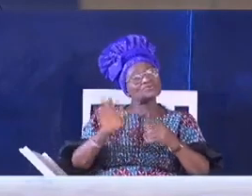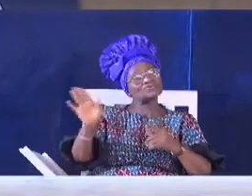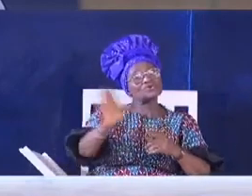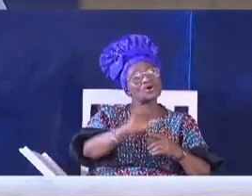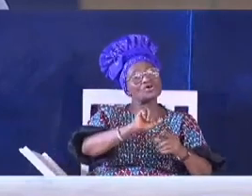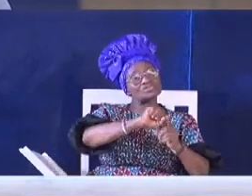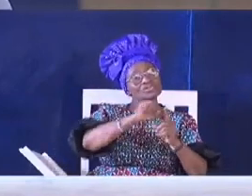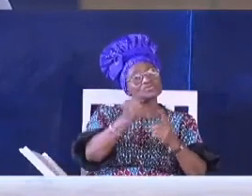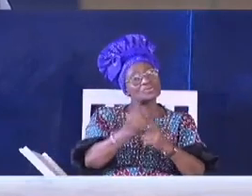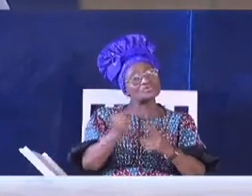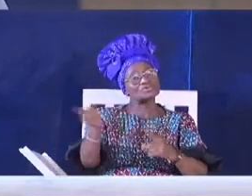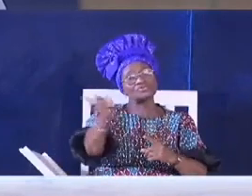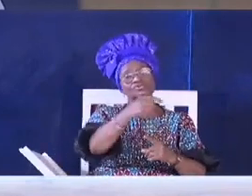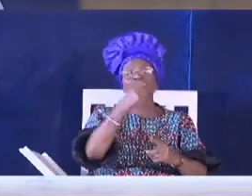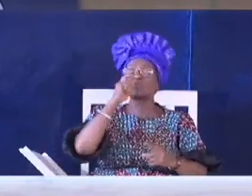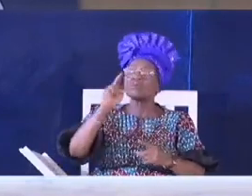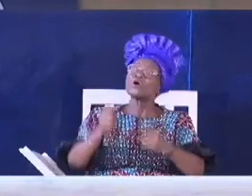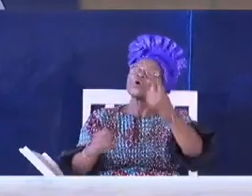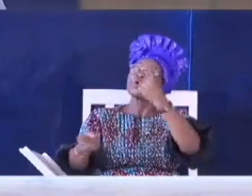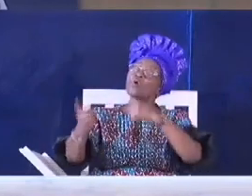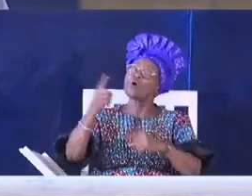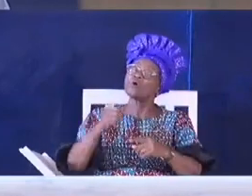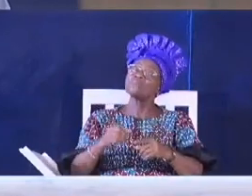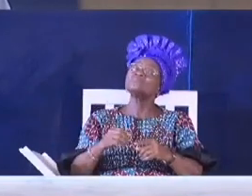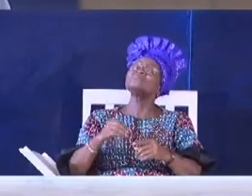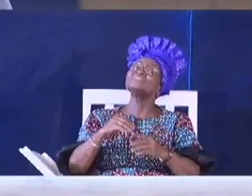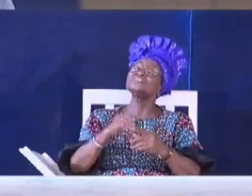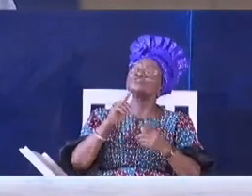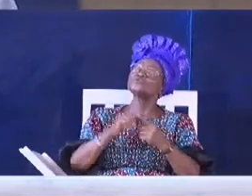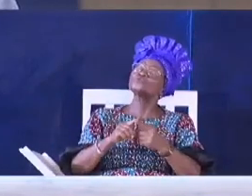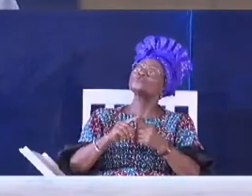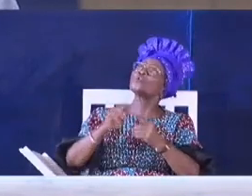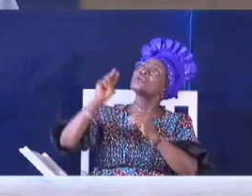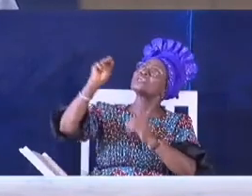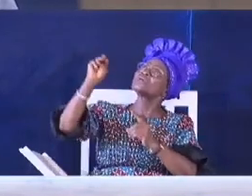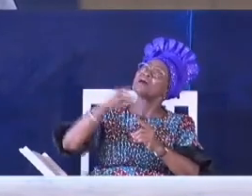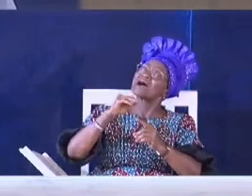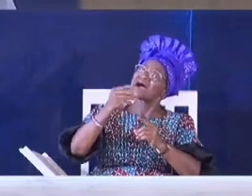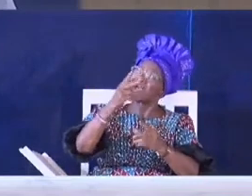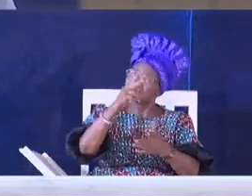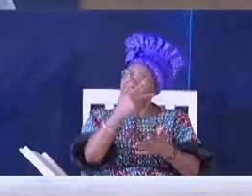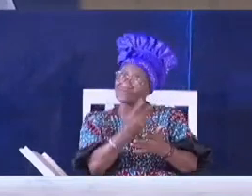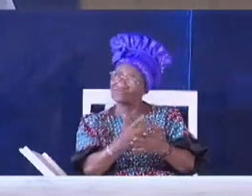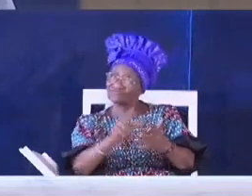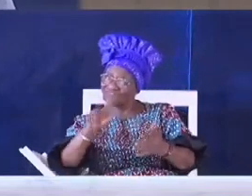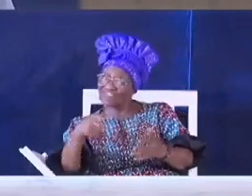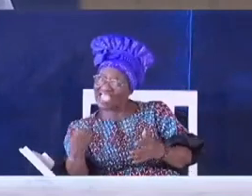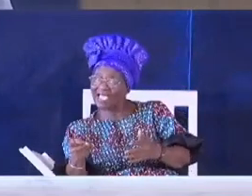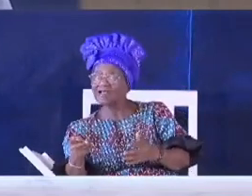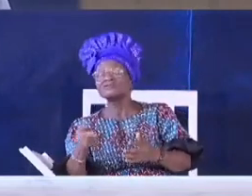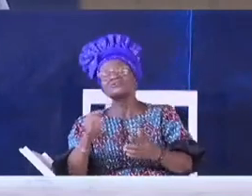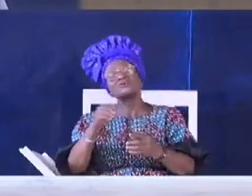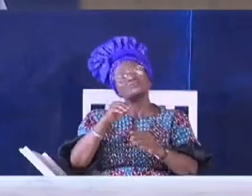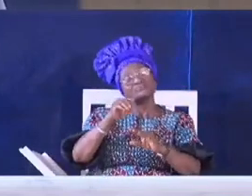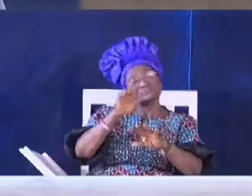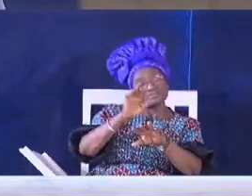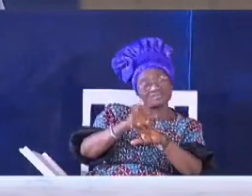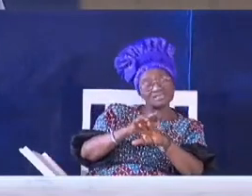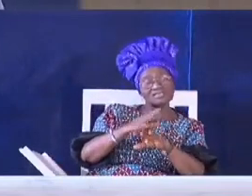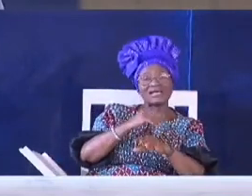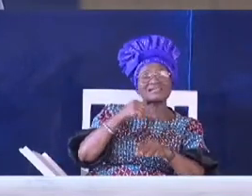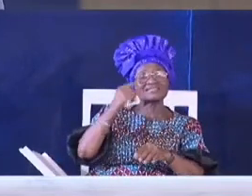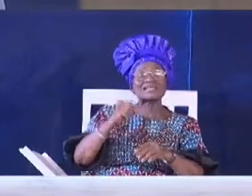him, fall at his feet, and say, "Oh Lord, I surrender my life to you. I